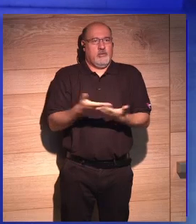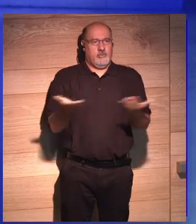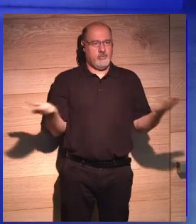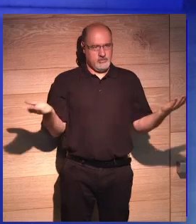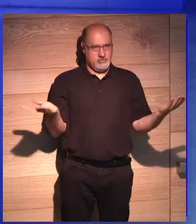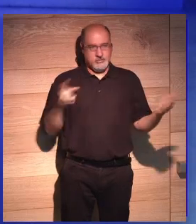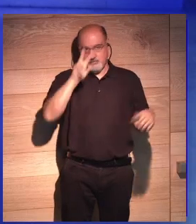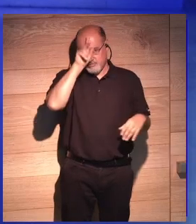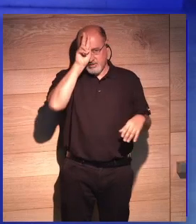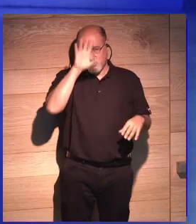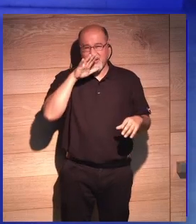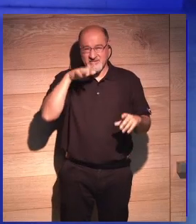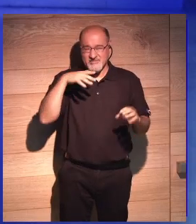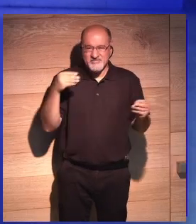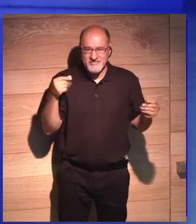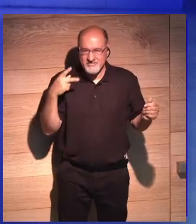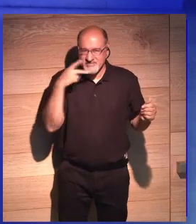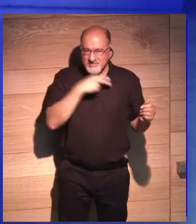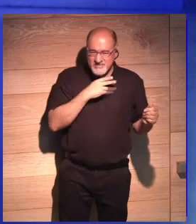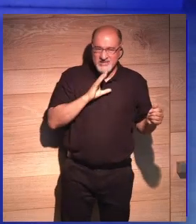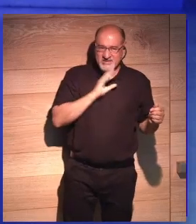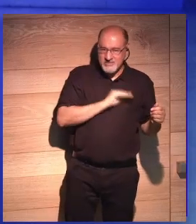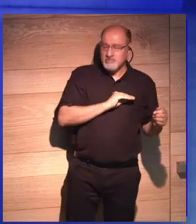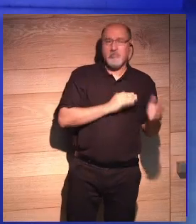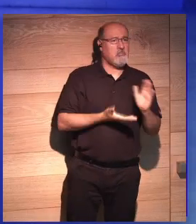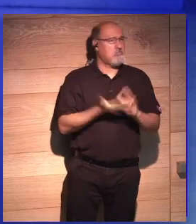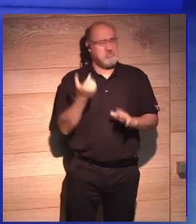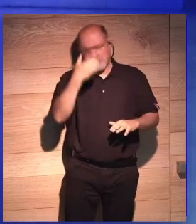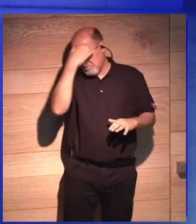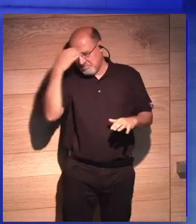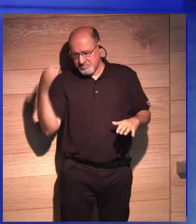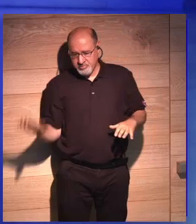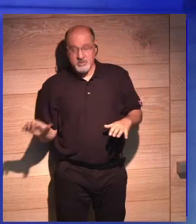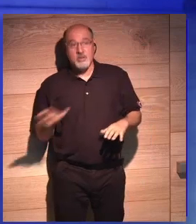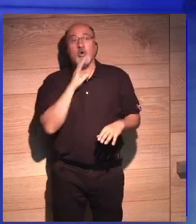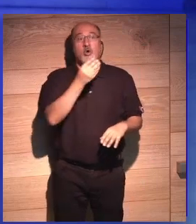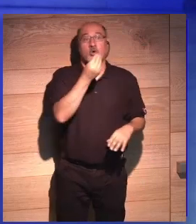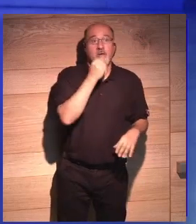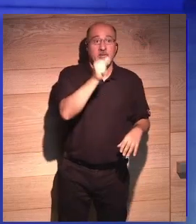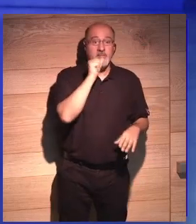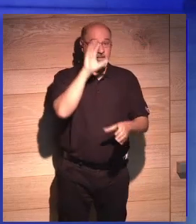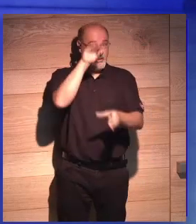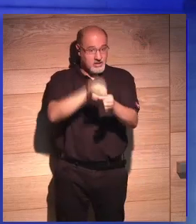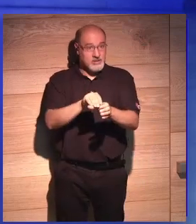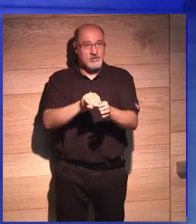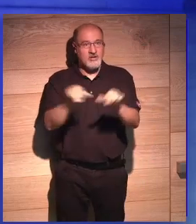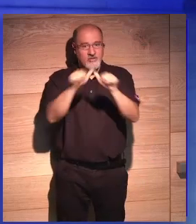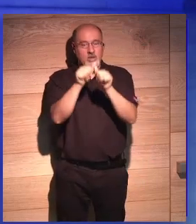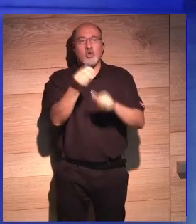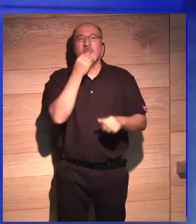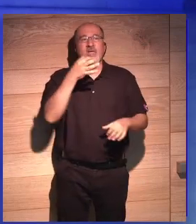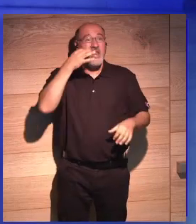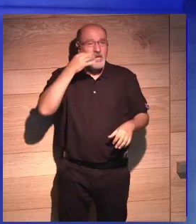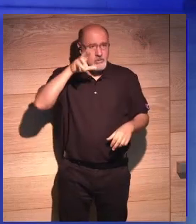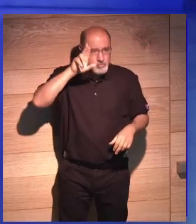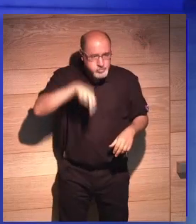fact that just about to eat and drink in virtual reality, but with actual food. And that was a